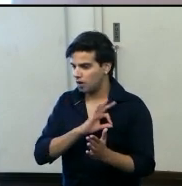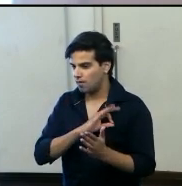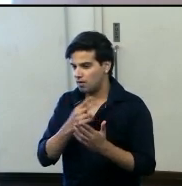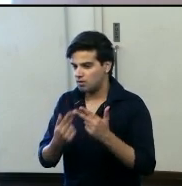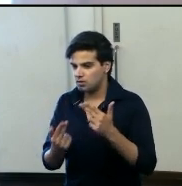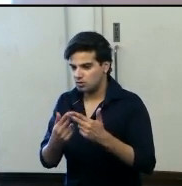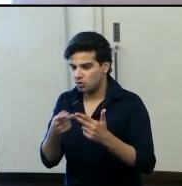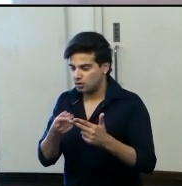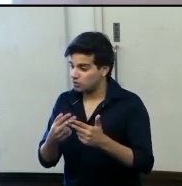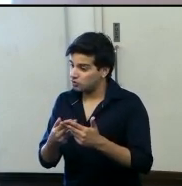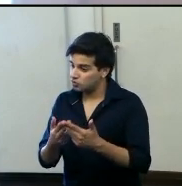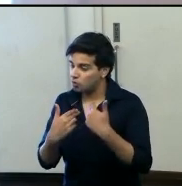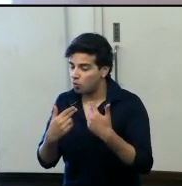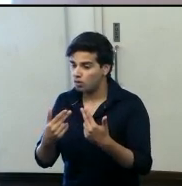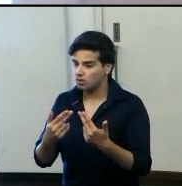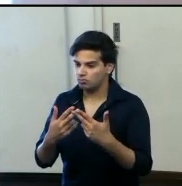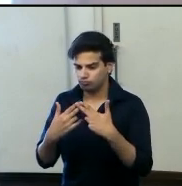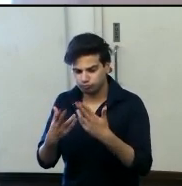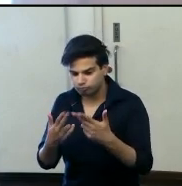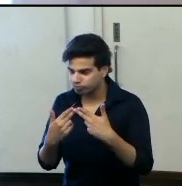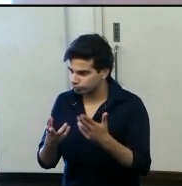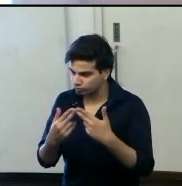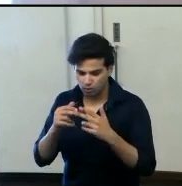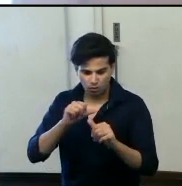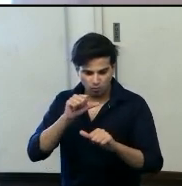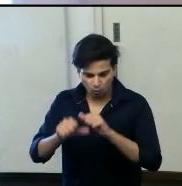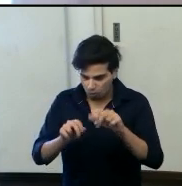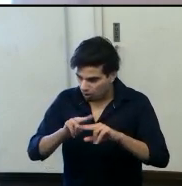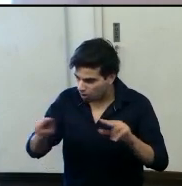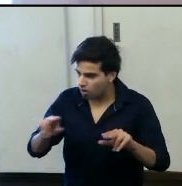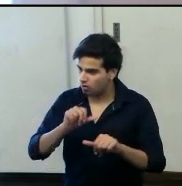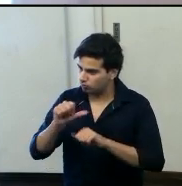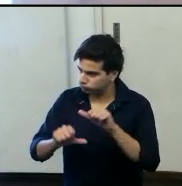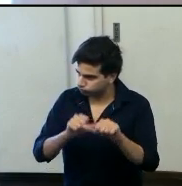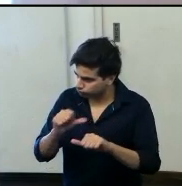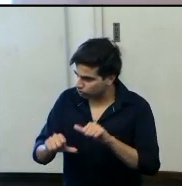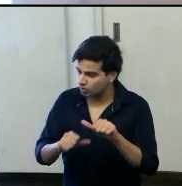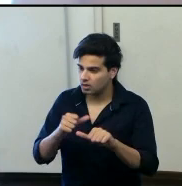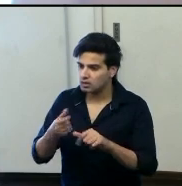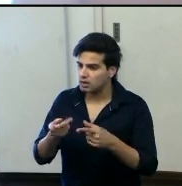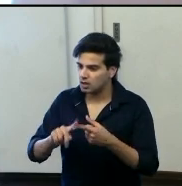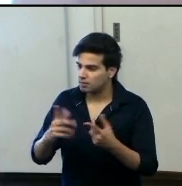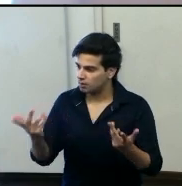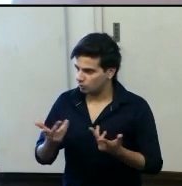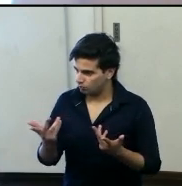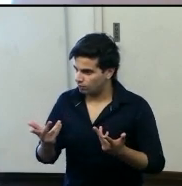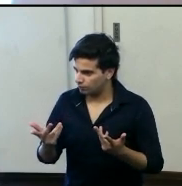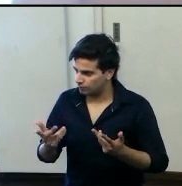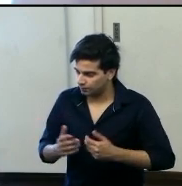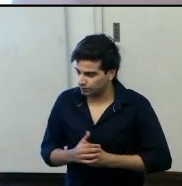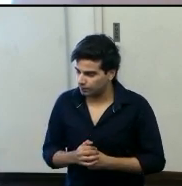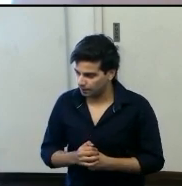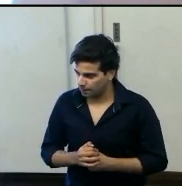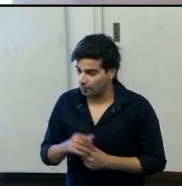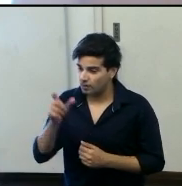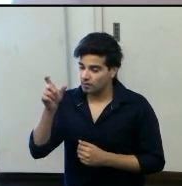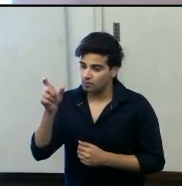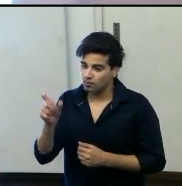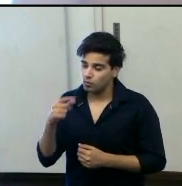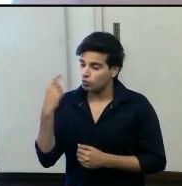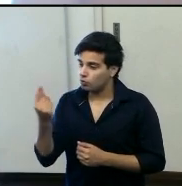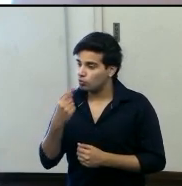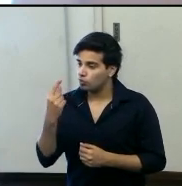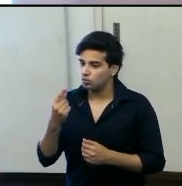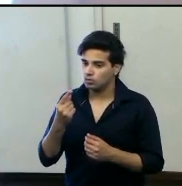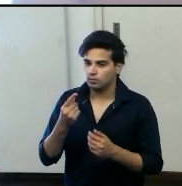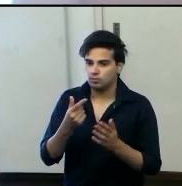And the storytelling, entire process of storytelling happens when you use forms